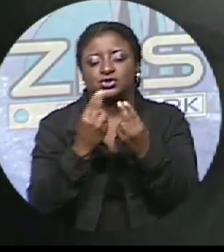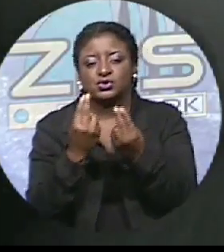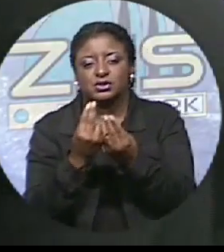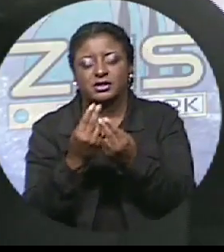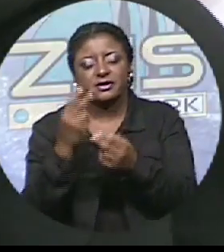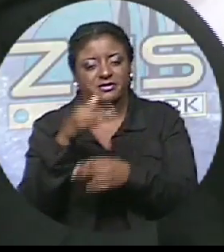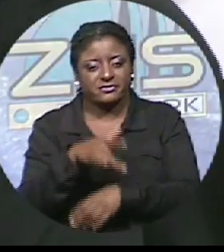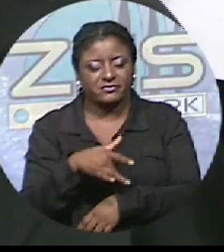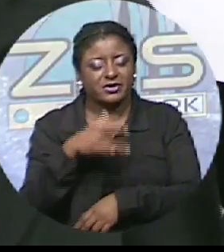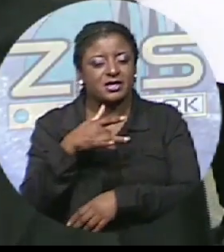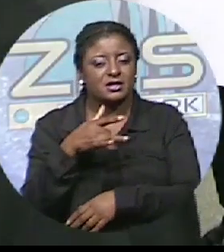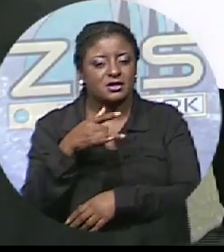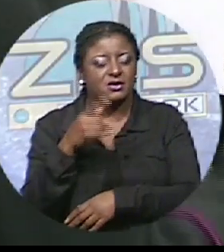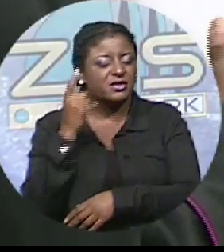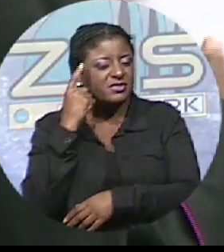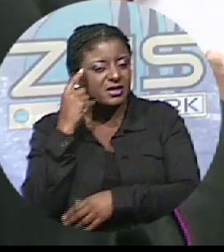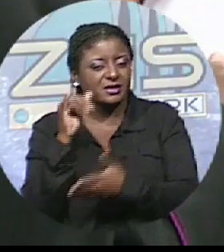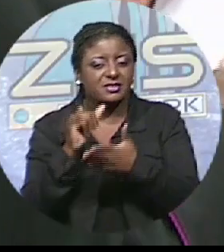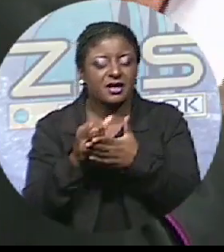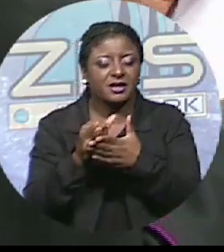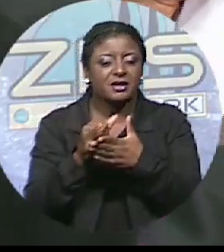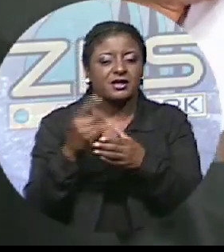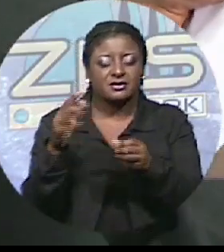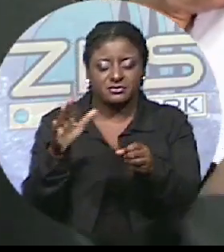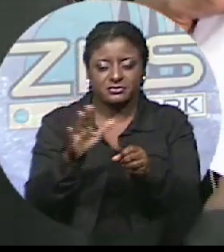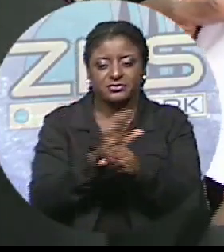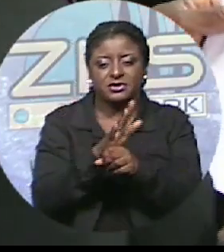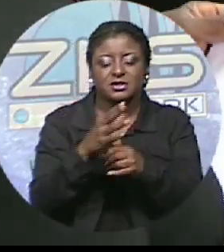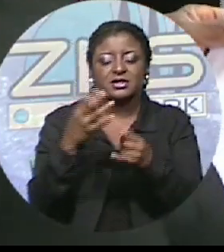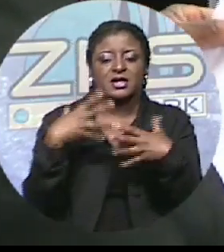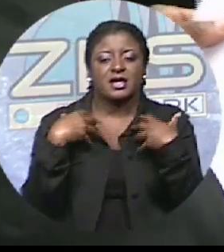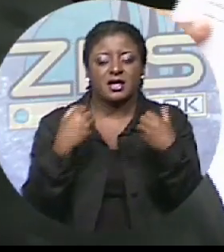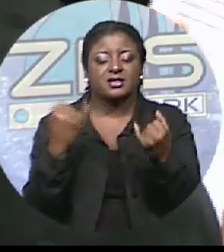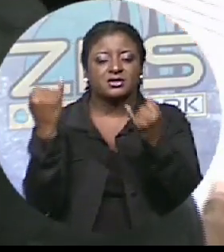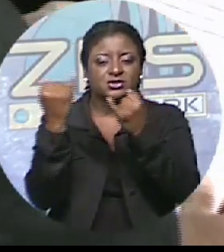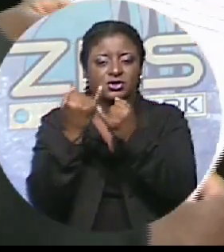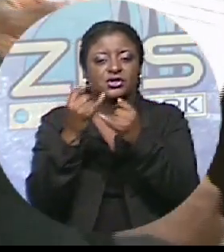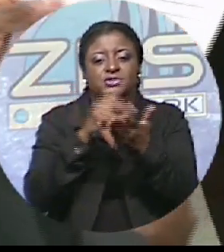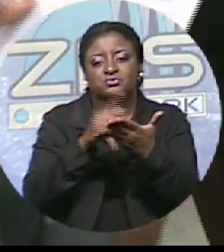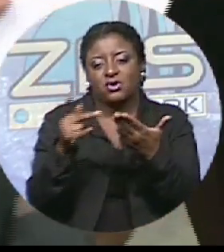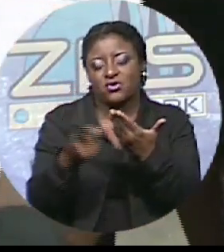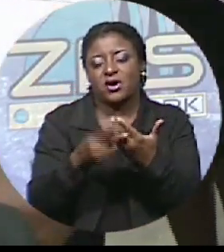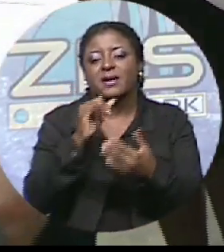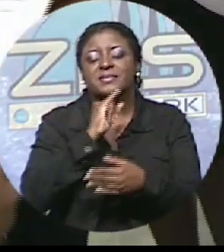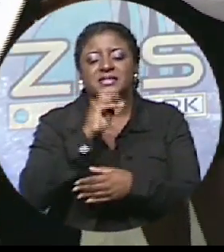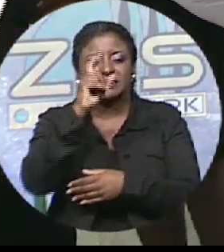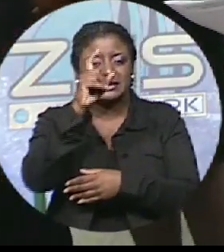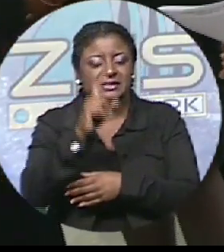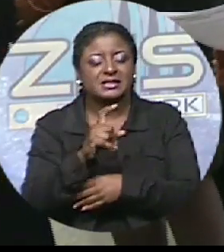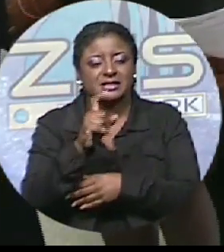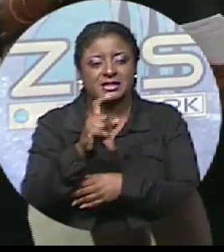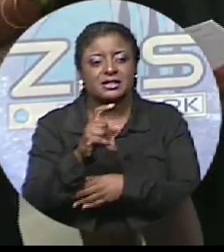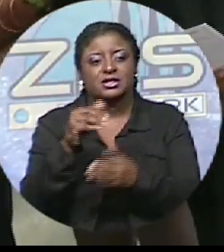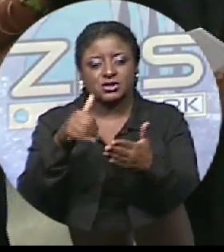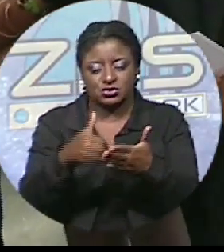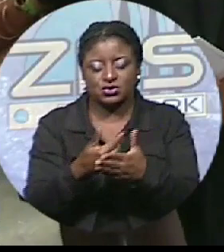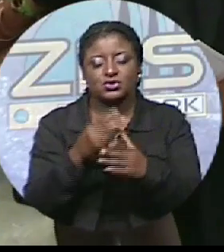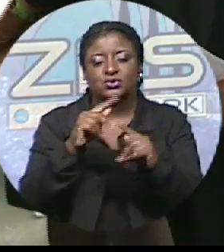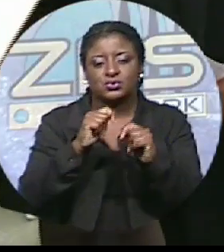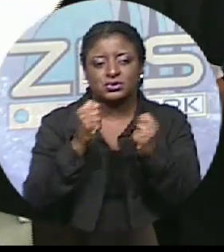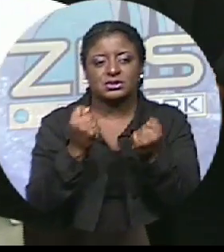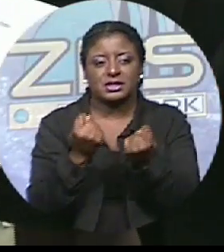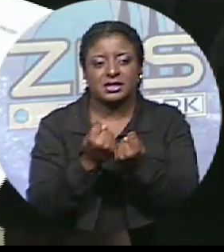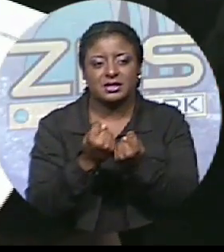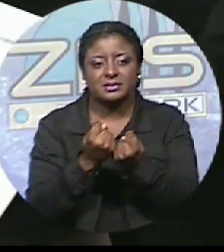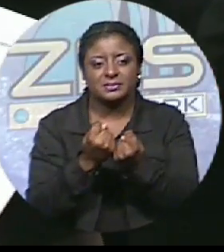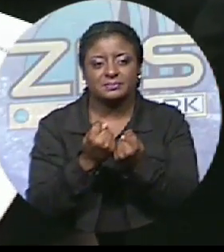health insurance program is a necessity. Last evening, the union executive team was installed during a ceremony at the critical care block.